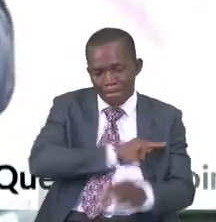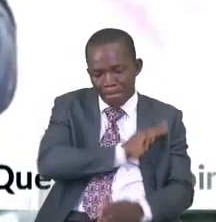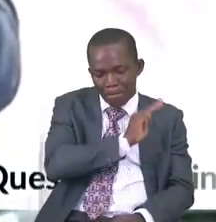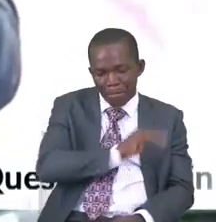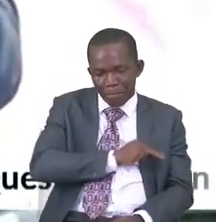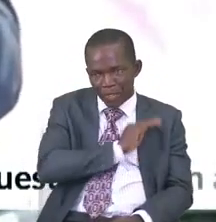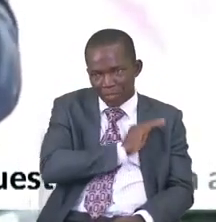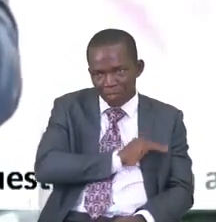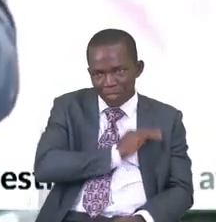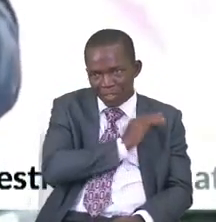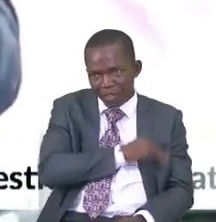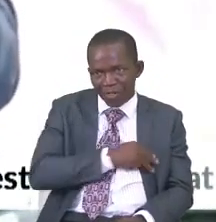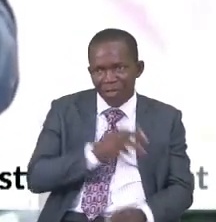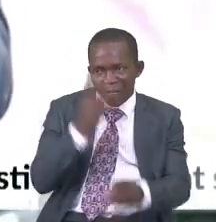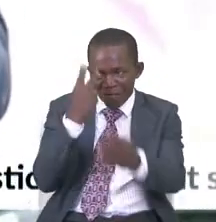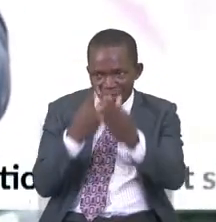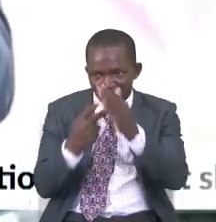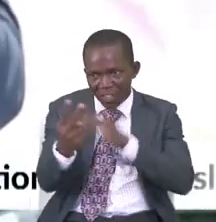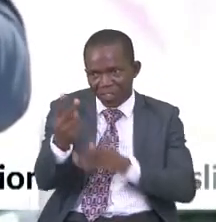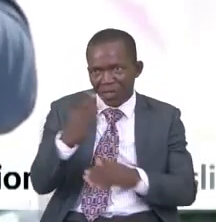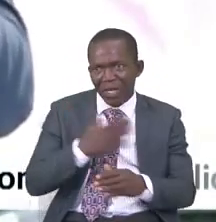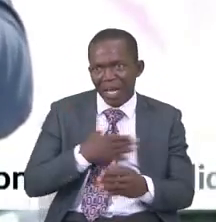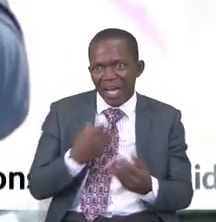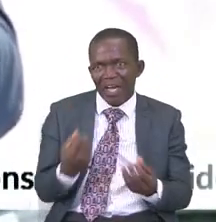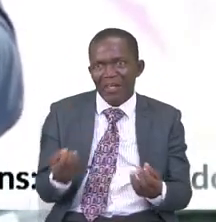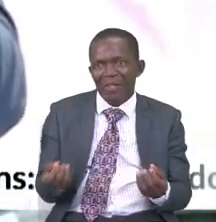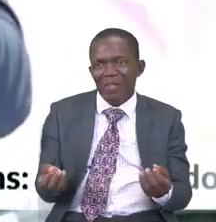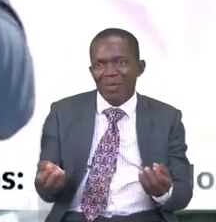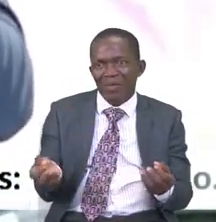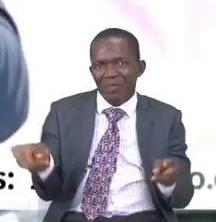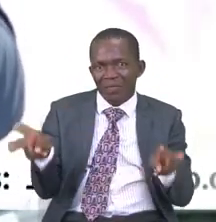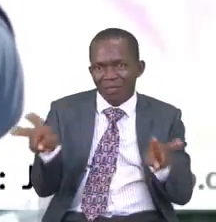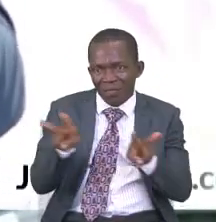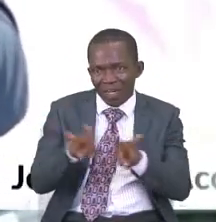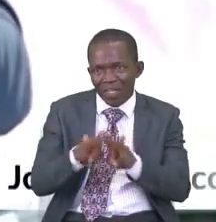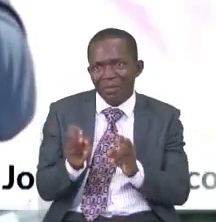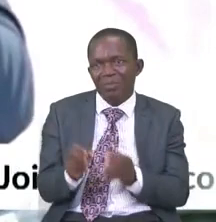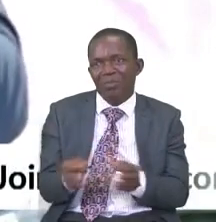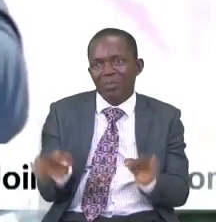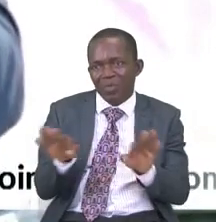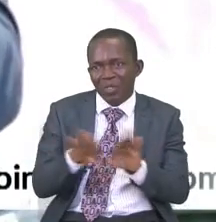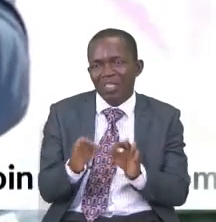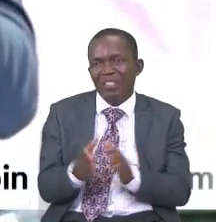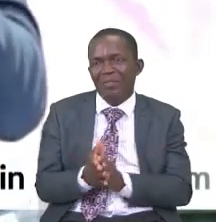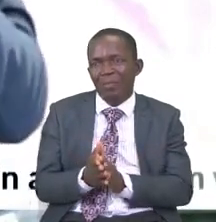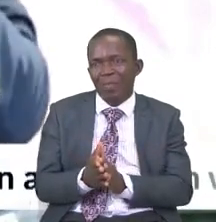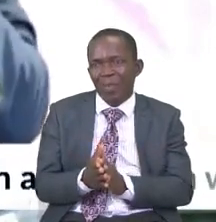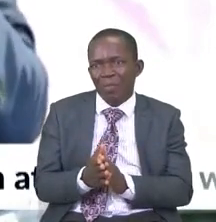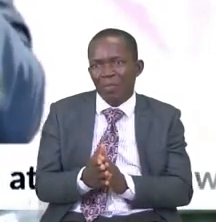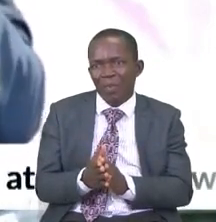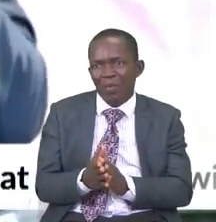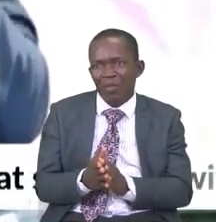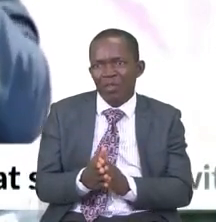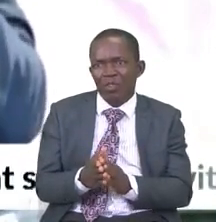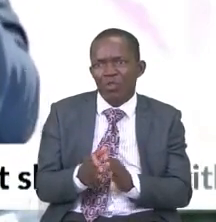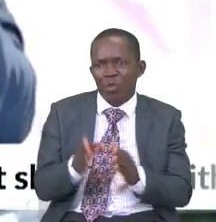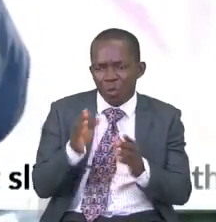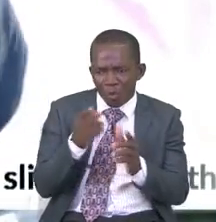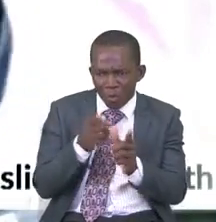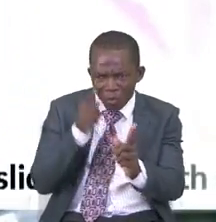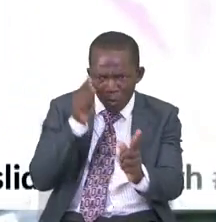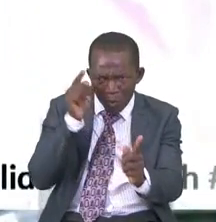then you look at them day in, day out, and you pursue them with might and main. You pursue them